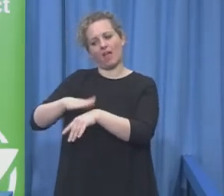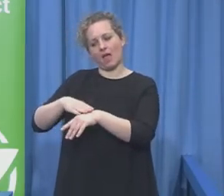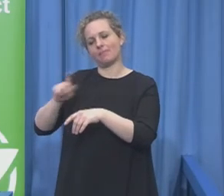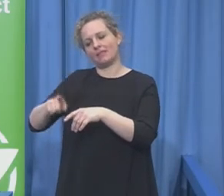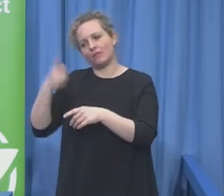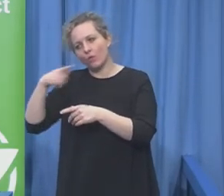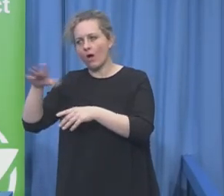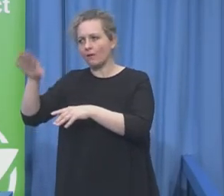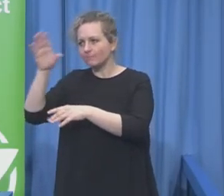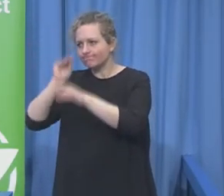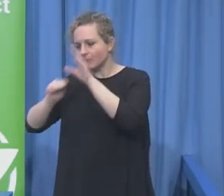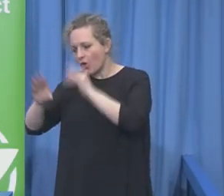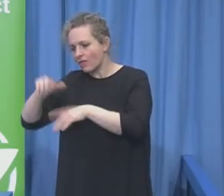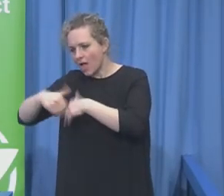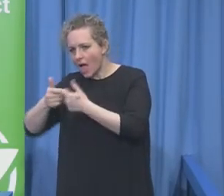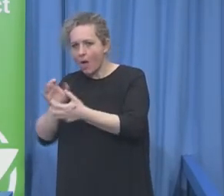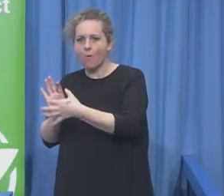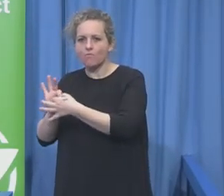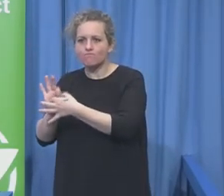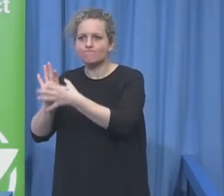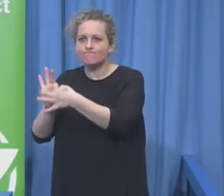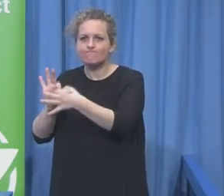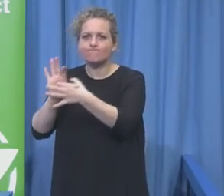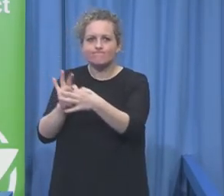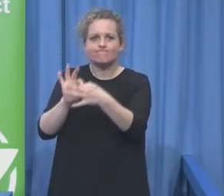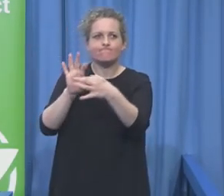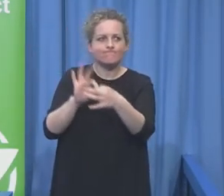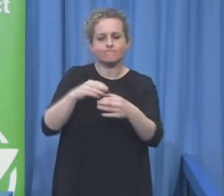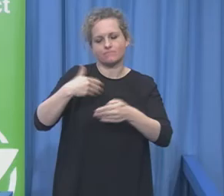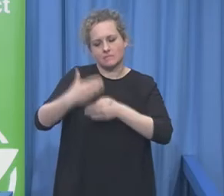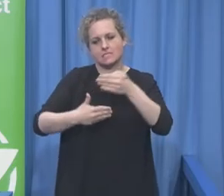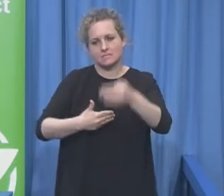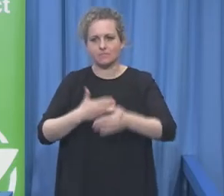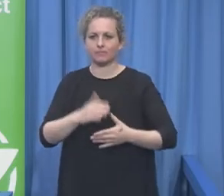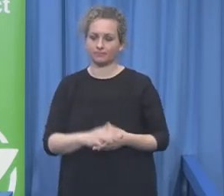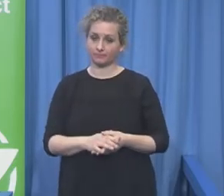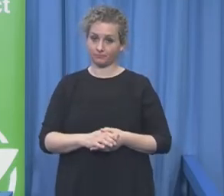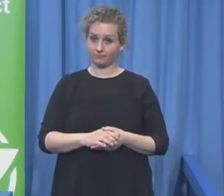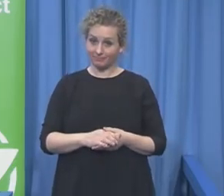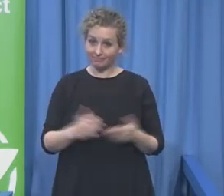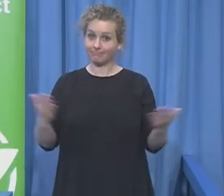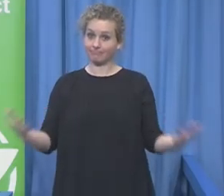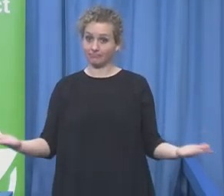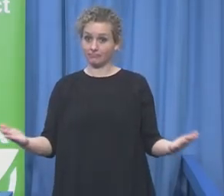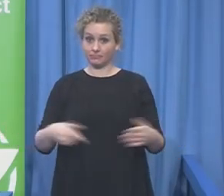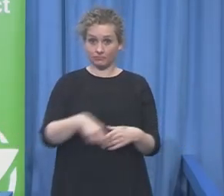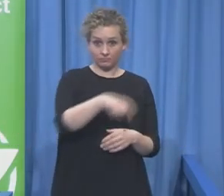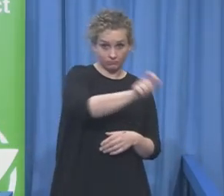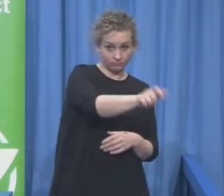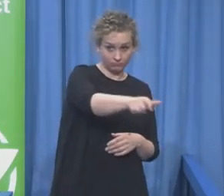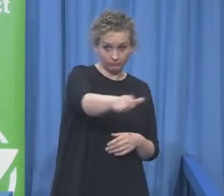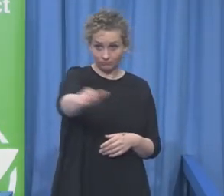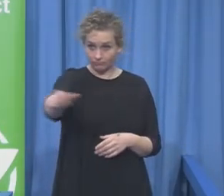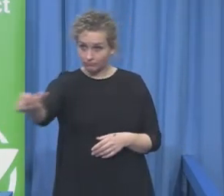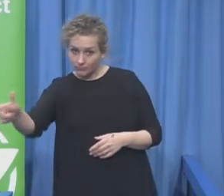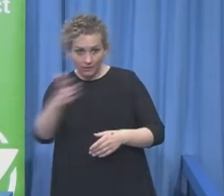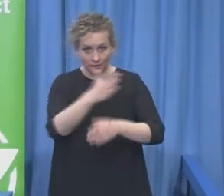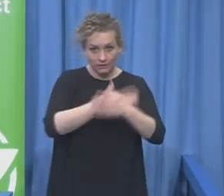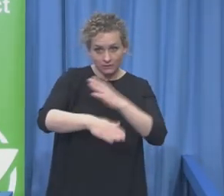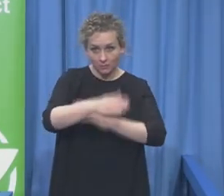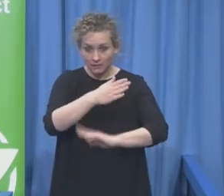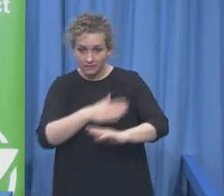pool of our candidates as a potential talent pool and not as a CSR or not as a social cause. So that